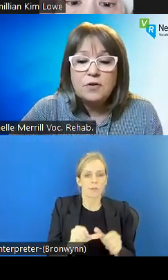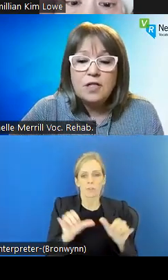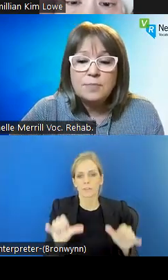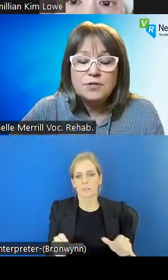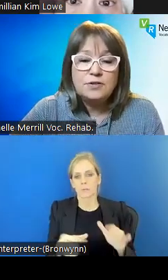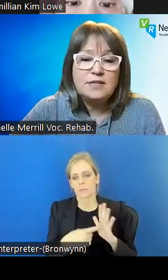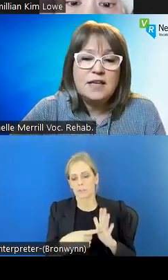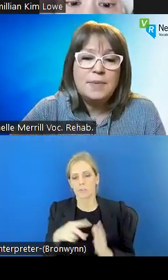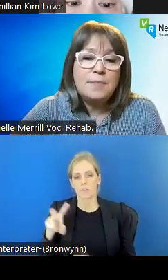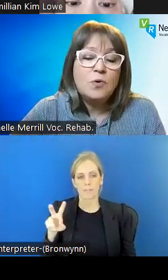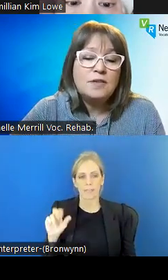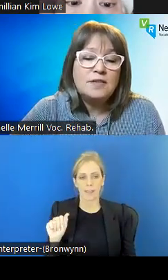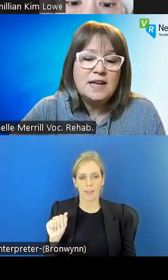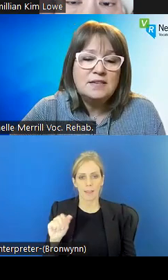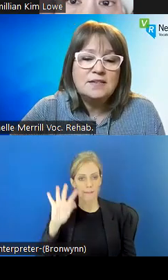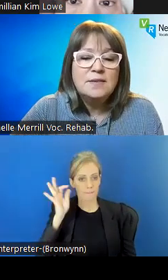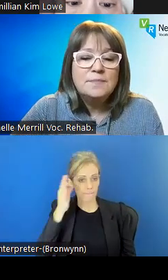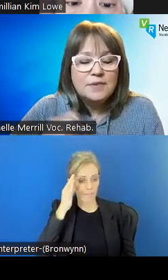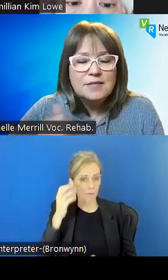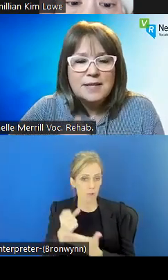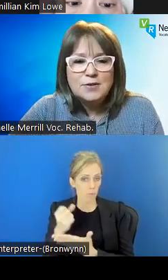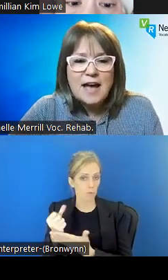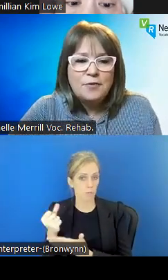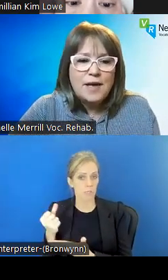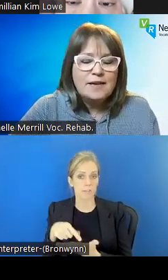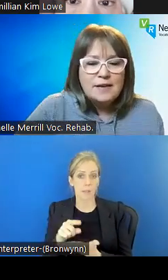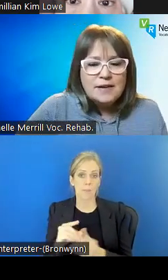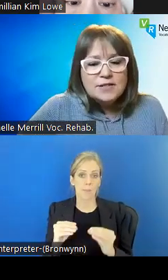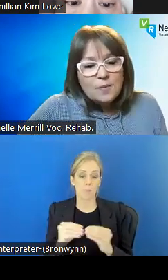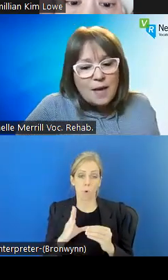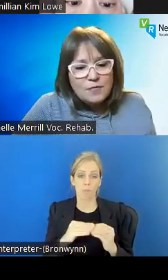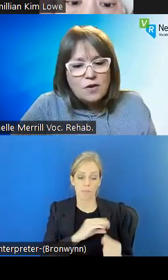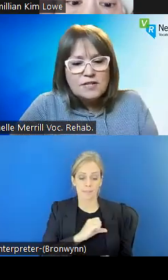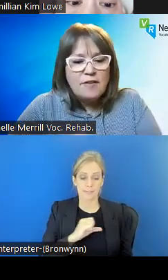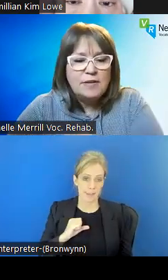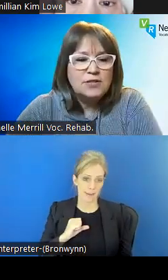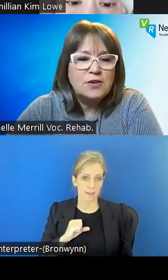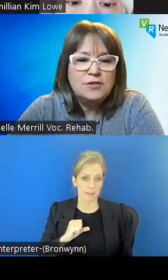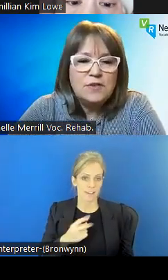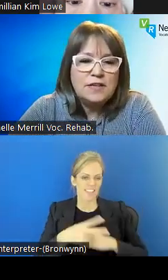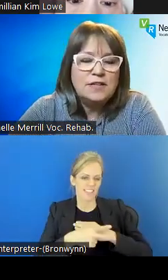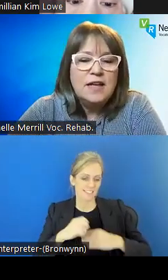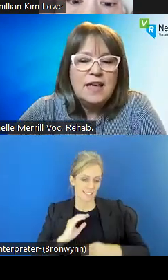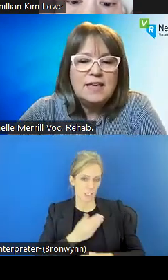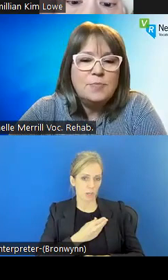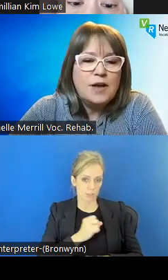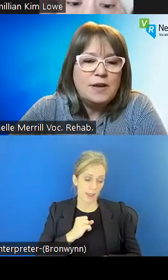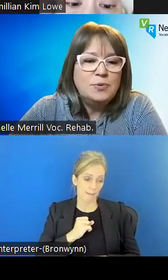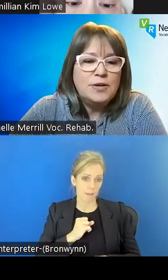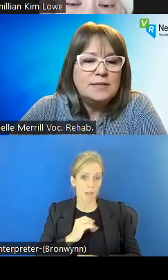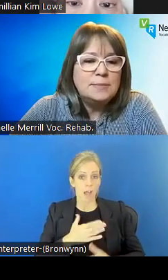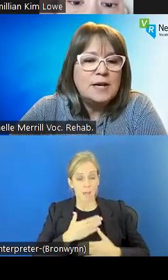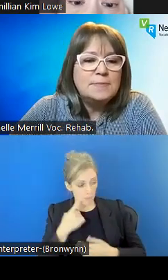and federal opportunities that pay more than the state does steal our staff away. So I'm happy for our staff, but it's hard to find and keep